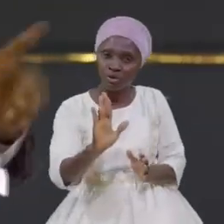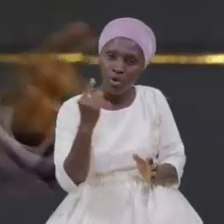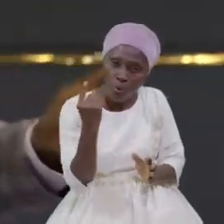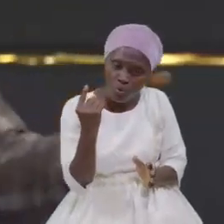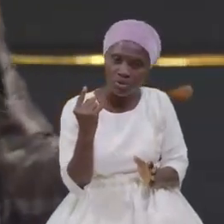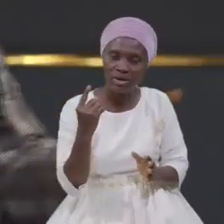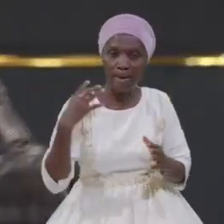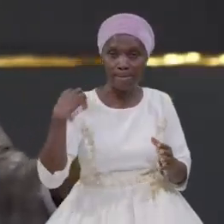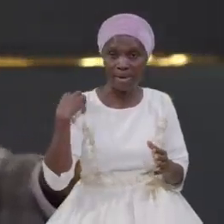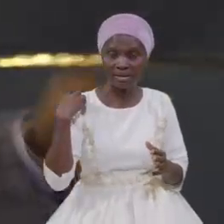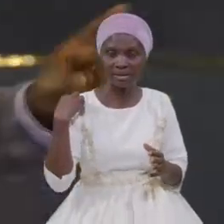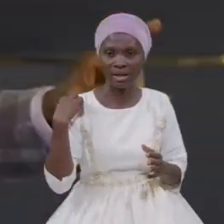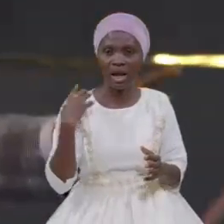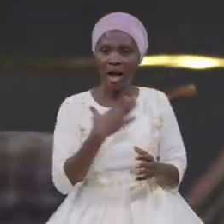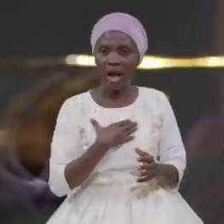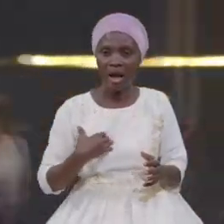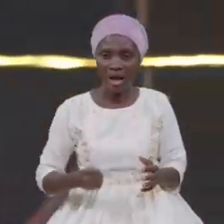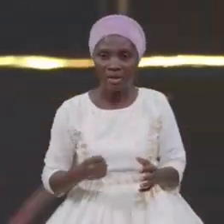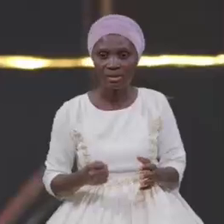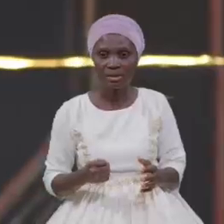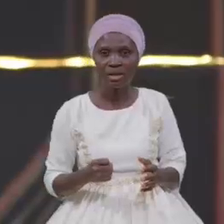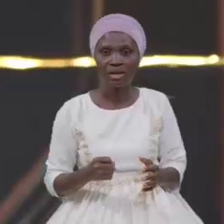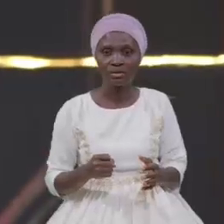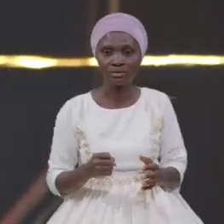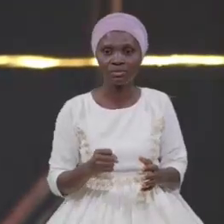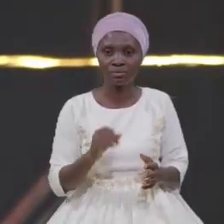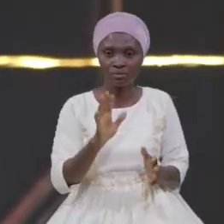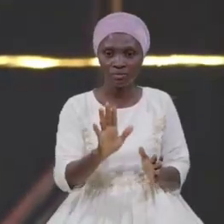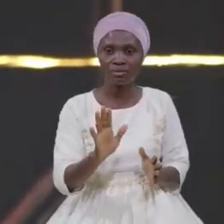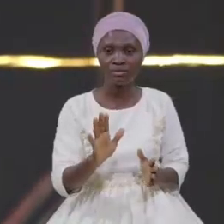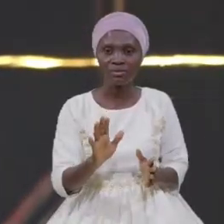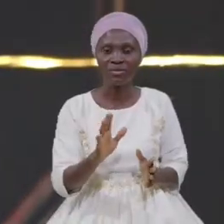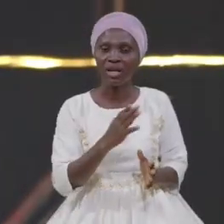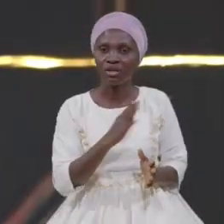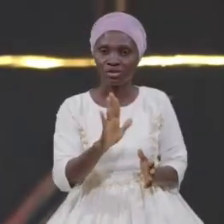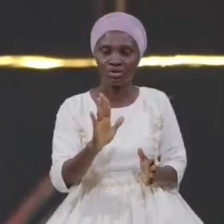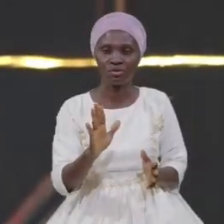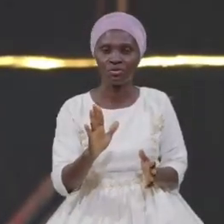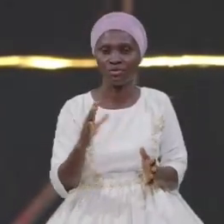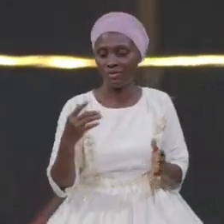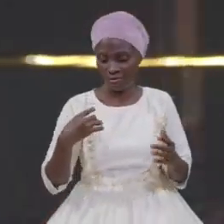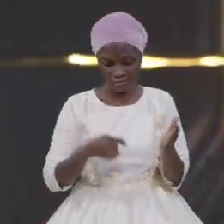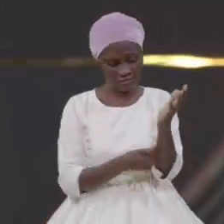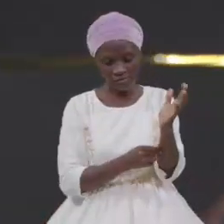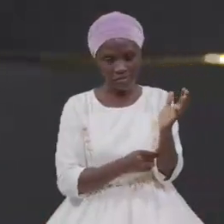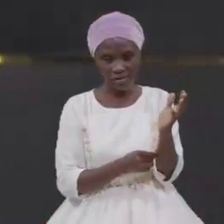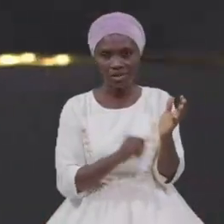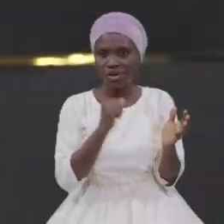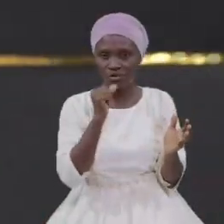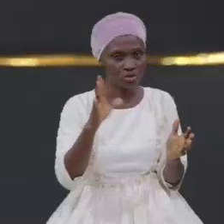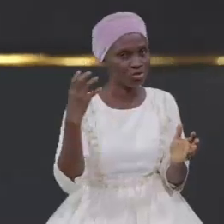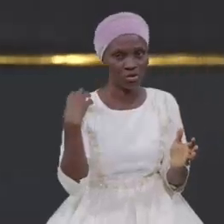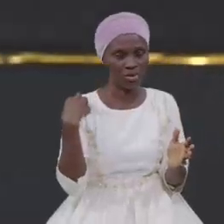your flesh is not a master, and then Jesus as Master, no, that will not work.